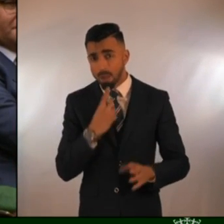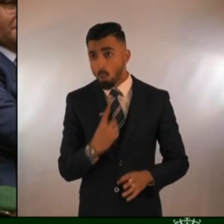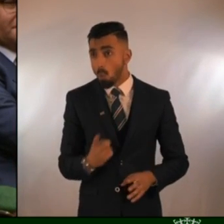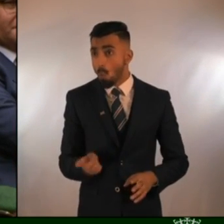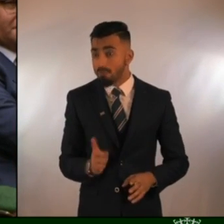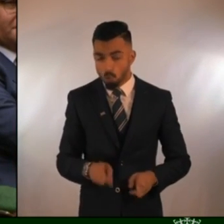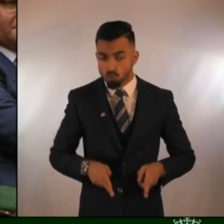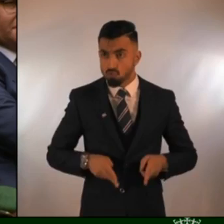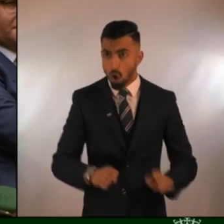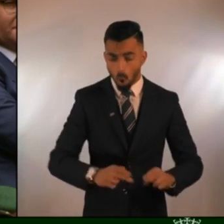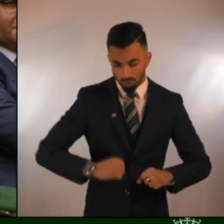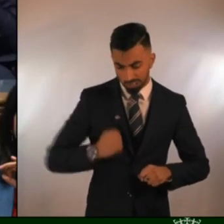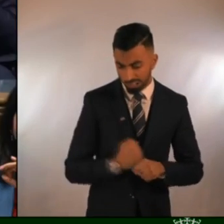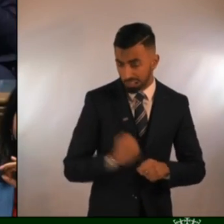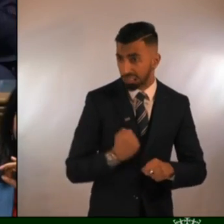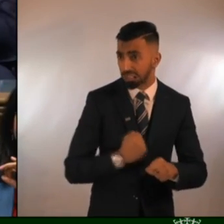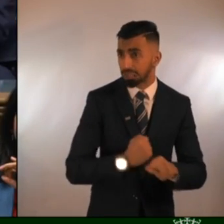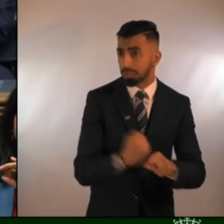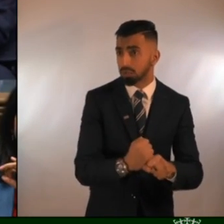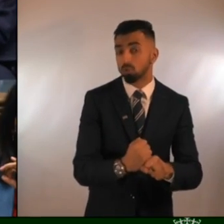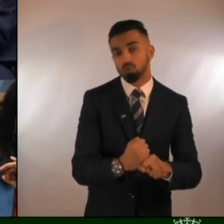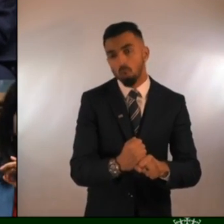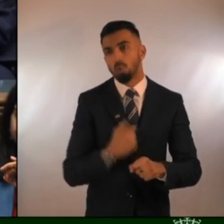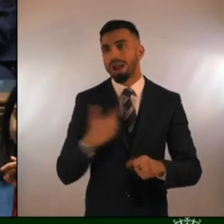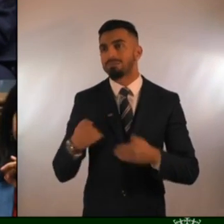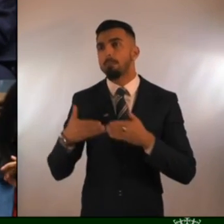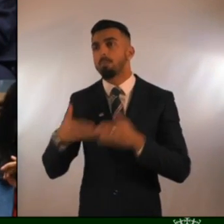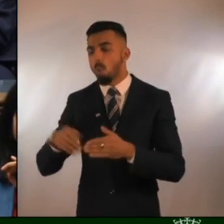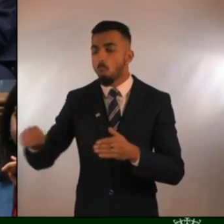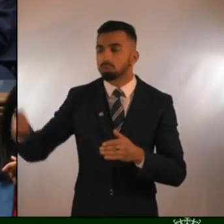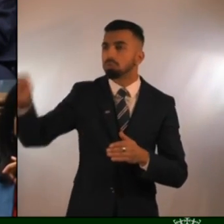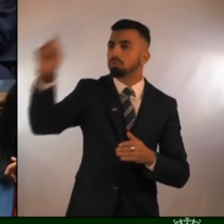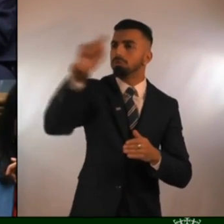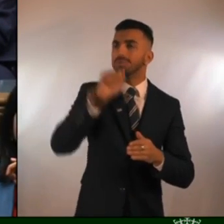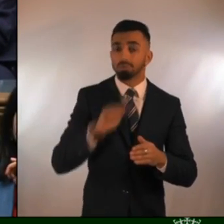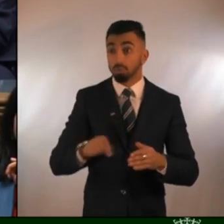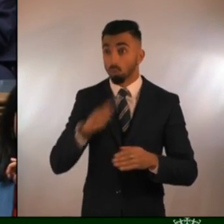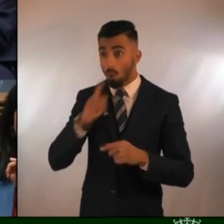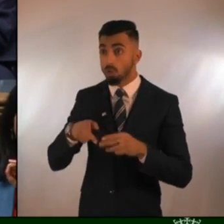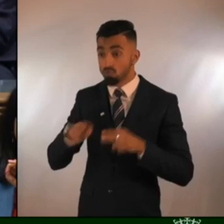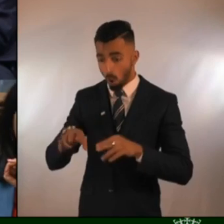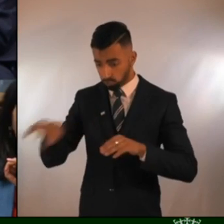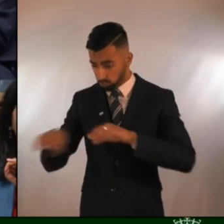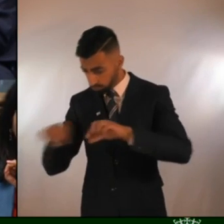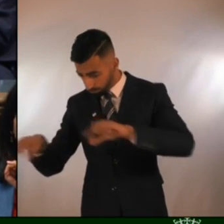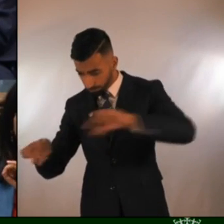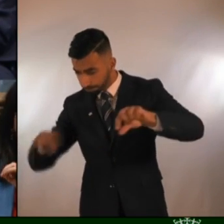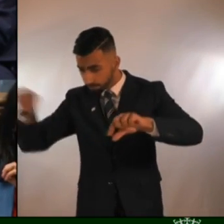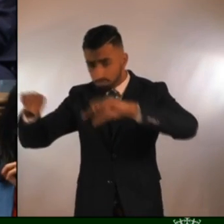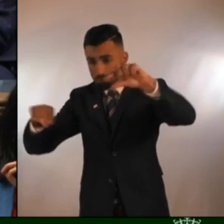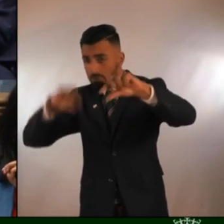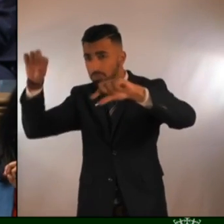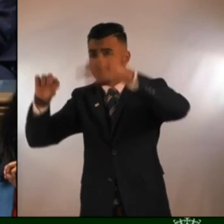for work on over 20 connections to ports and airports, over 100 junctions, and over 4,000 miles of